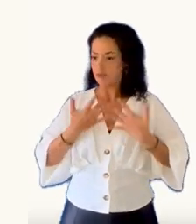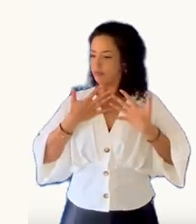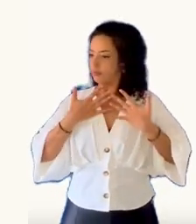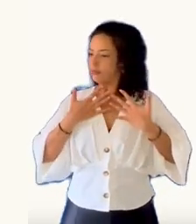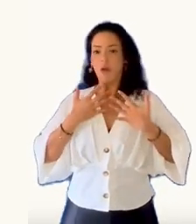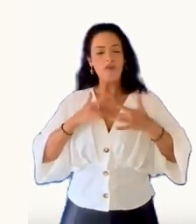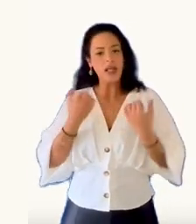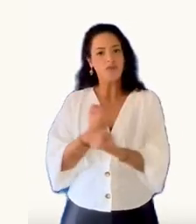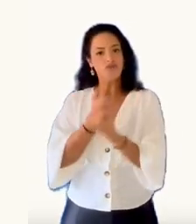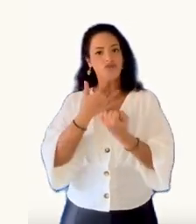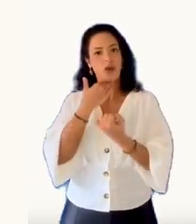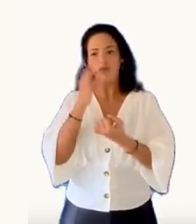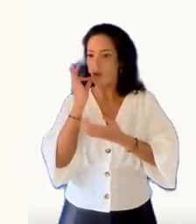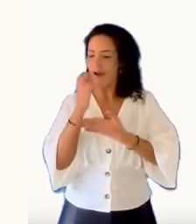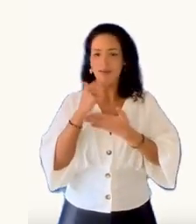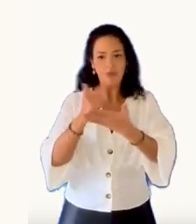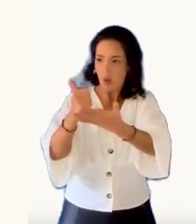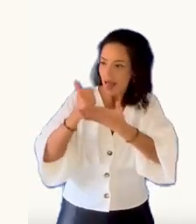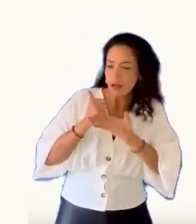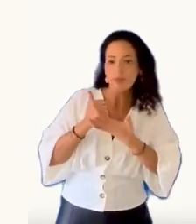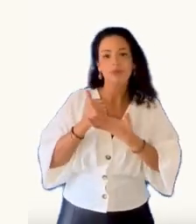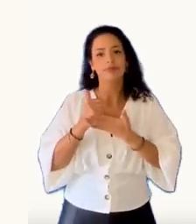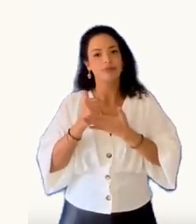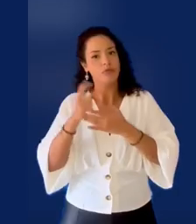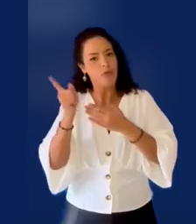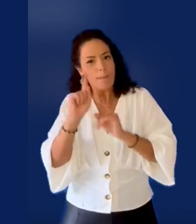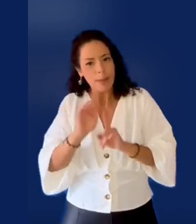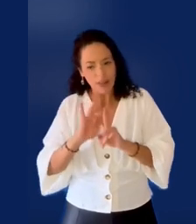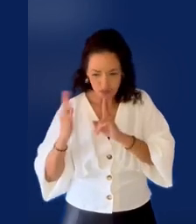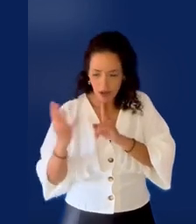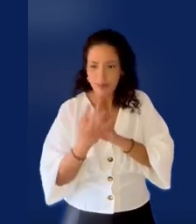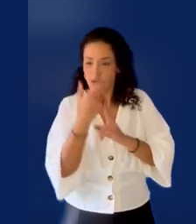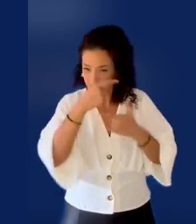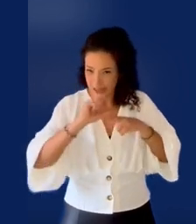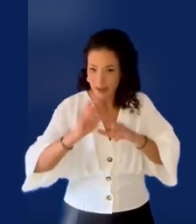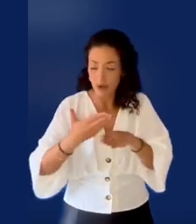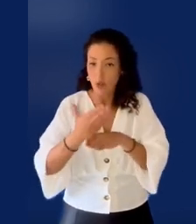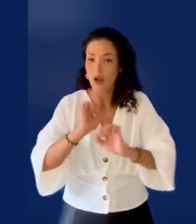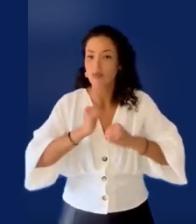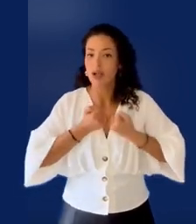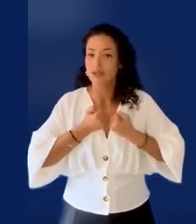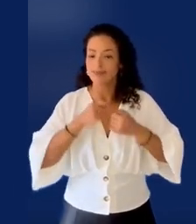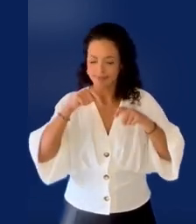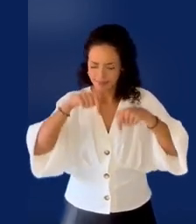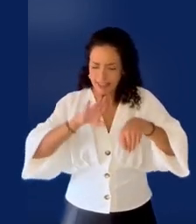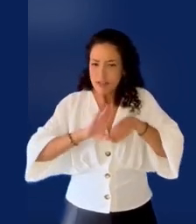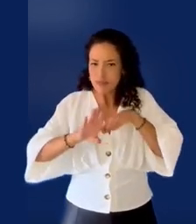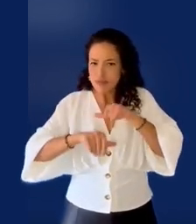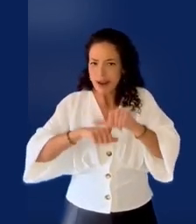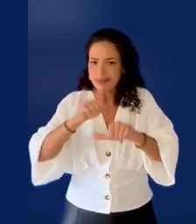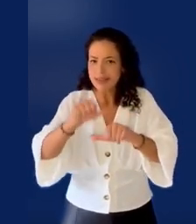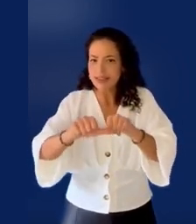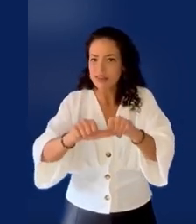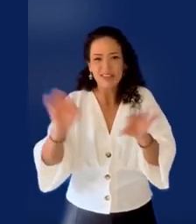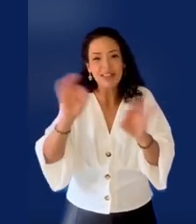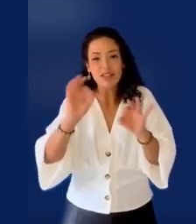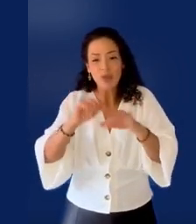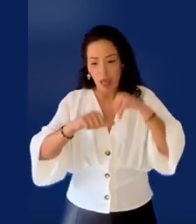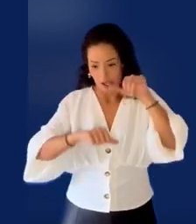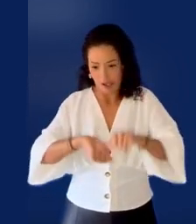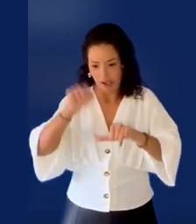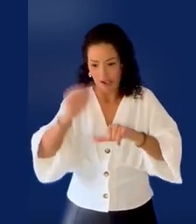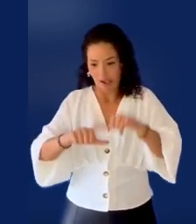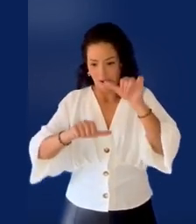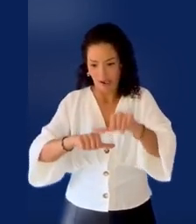me so that I might continue to do this work. In trauma-informed practice, there can be no formula for reconnection,